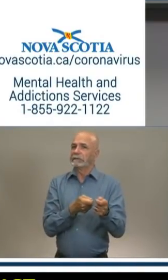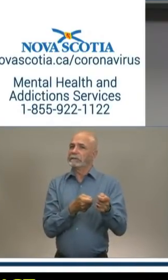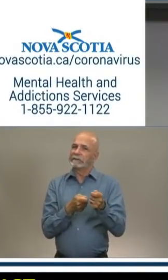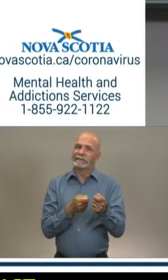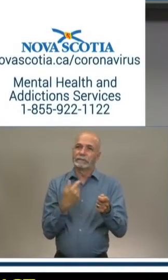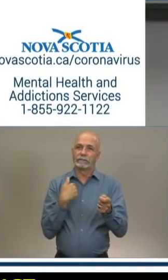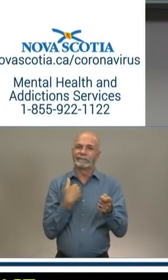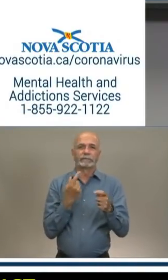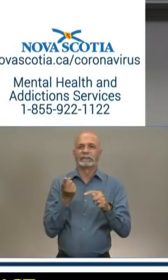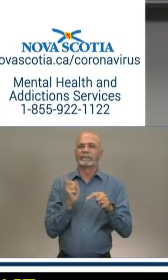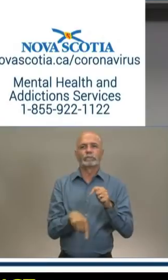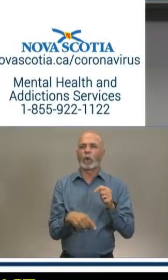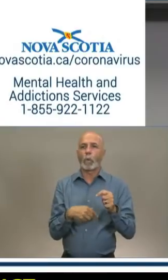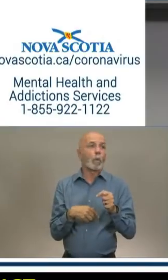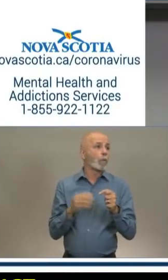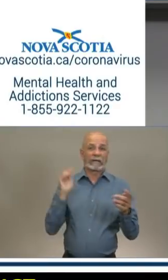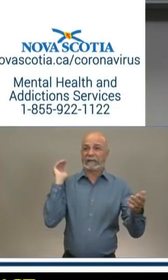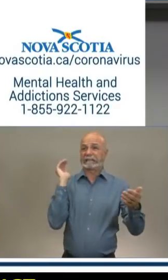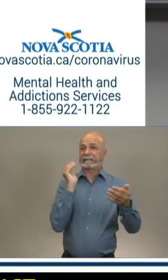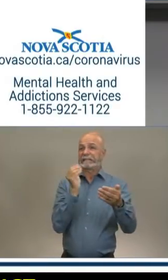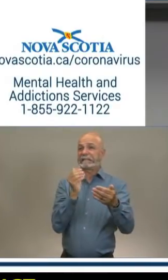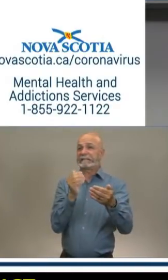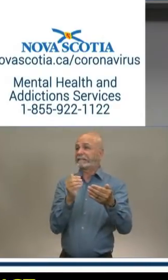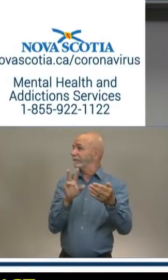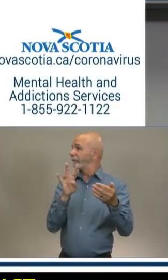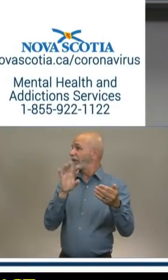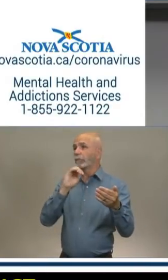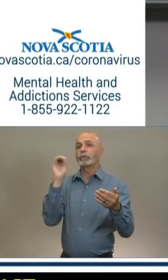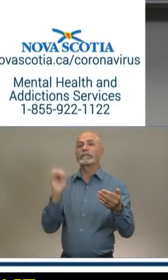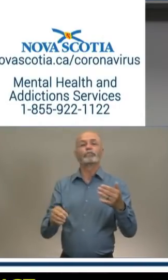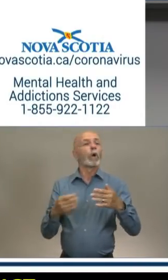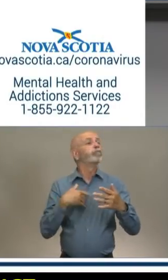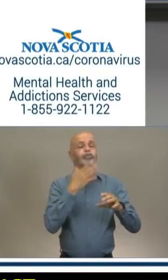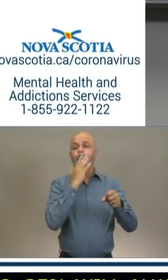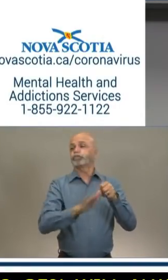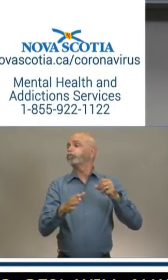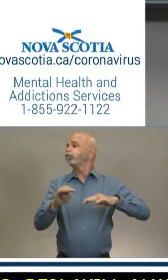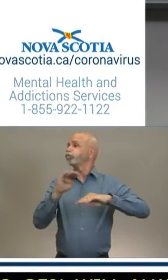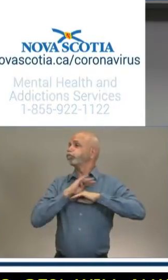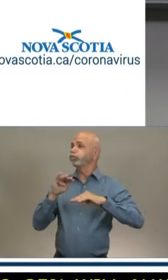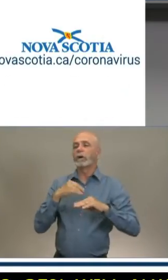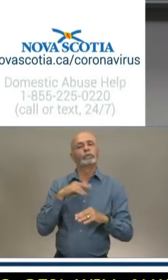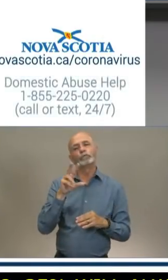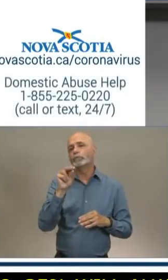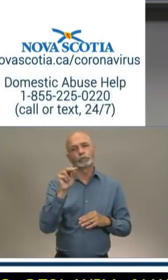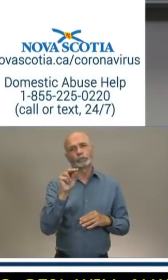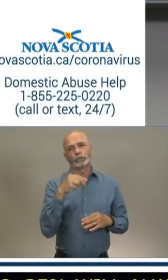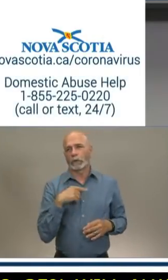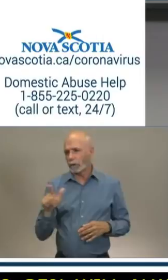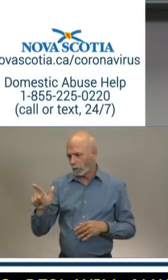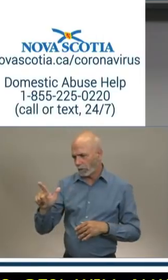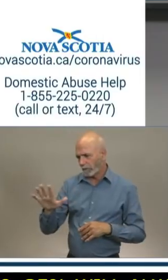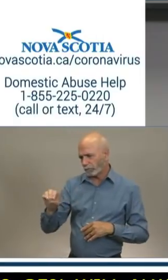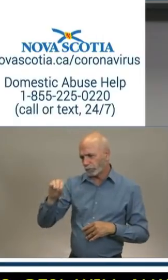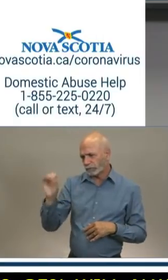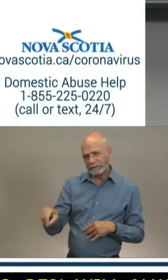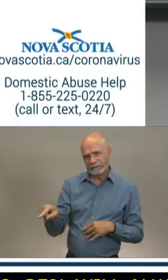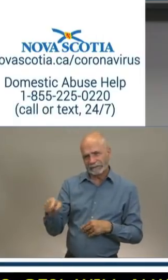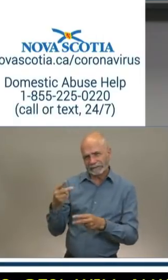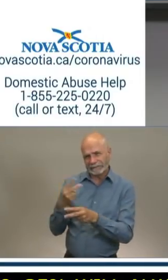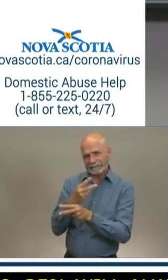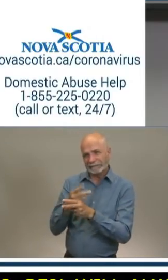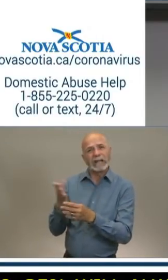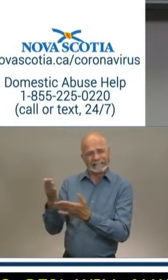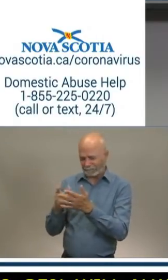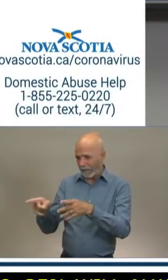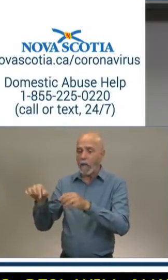because we're getting close to or when we get to the 75%. That still means 25% of people, many of whom can get vaccinated, are still